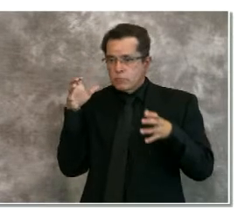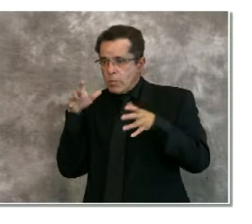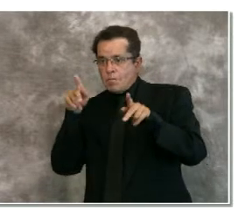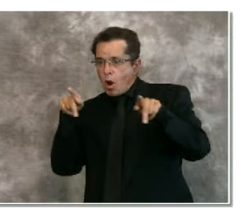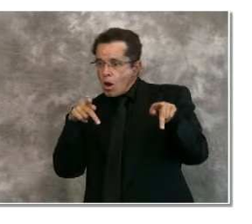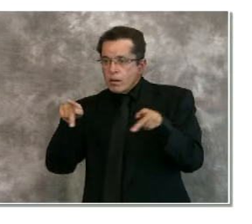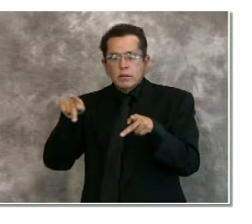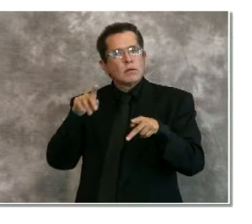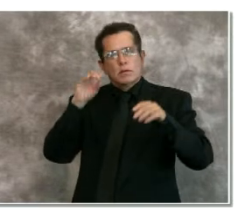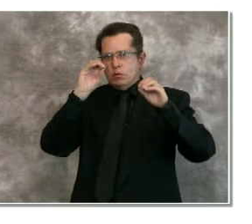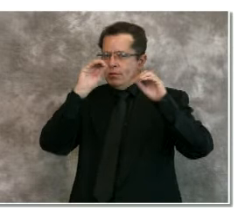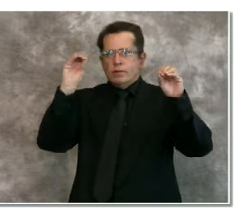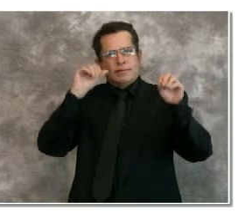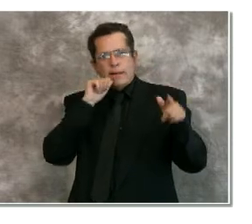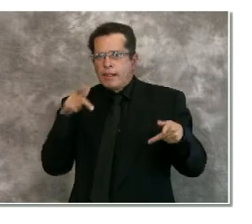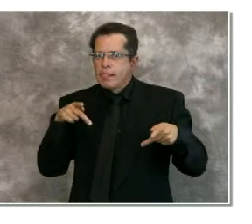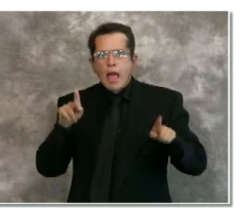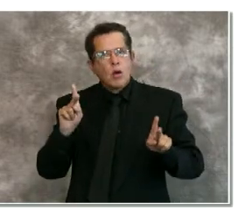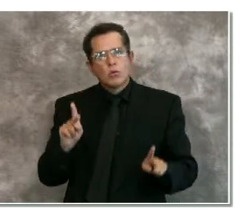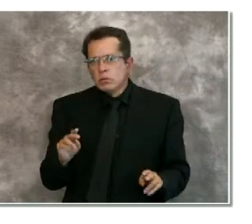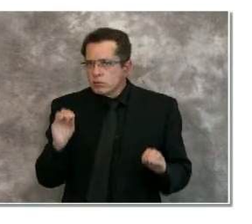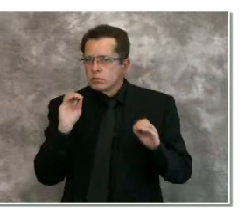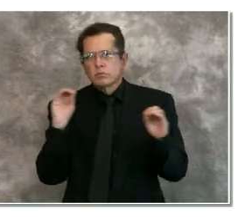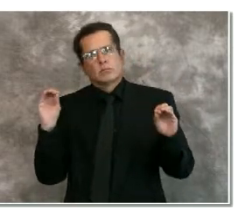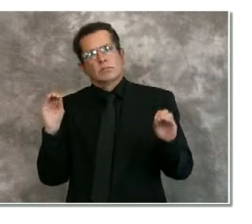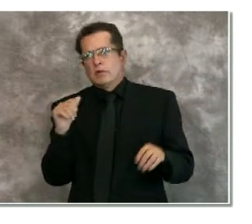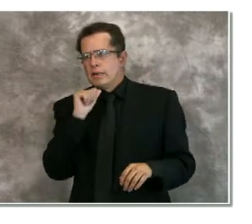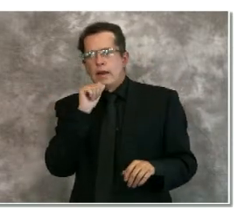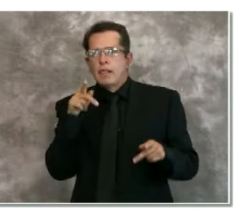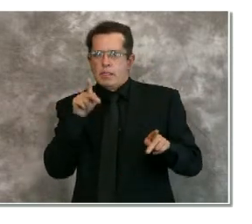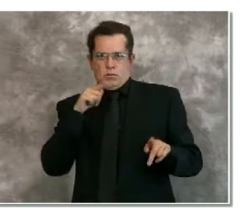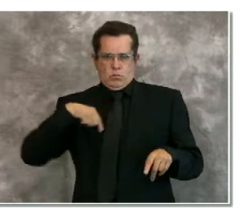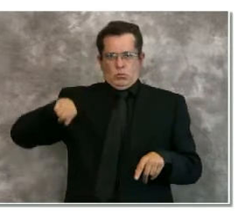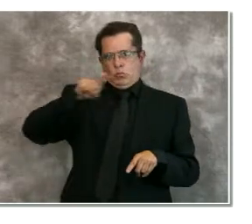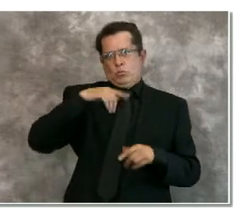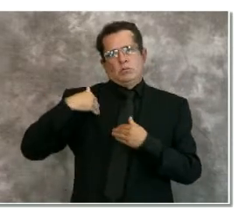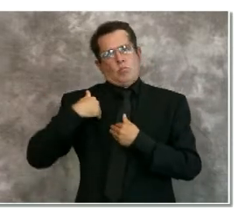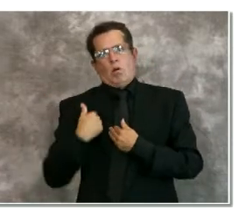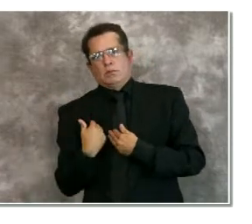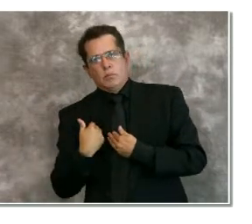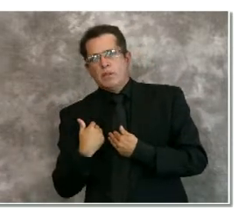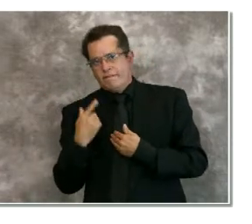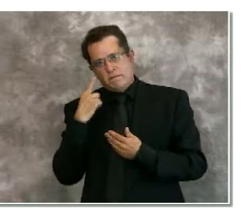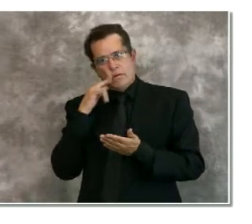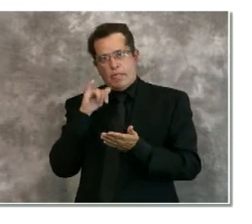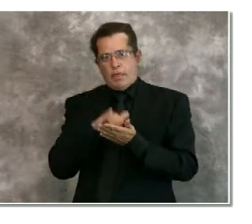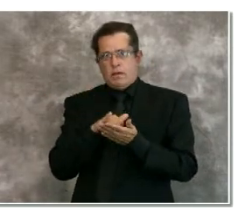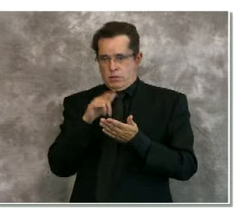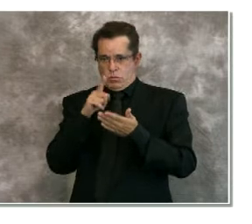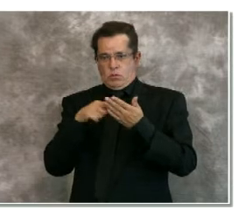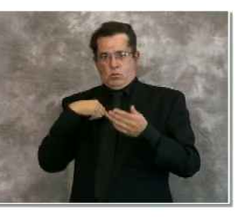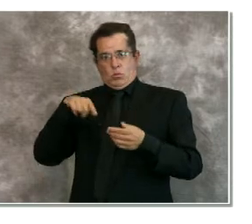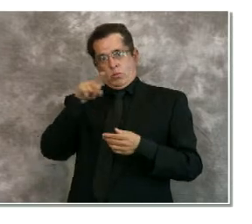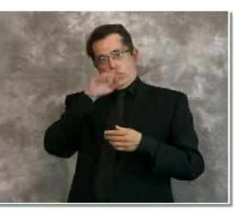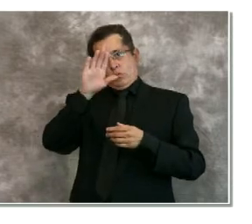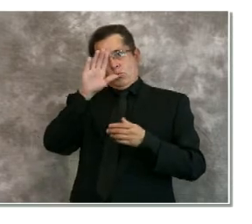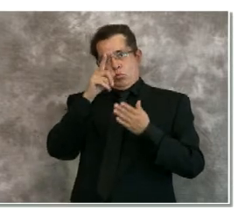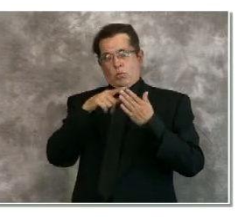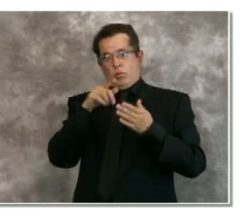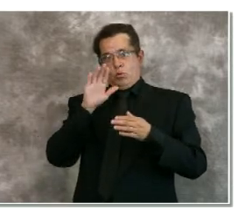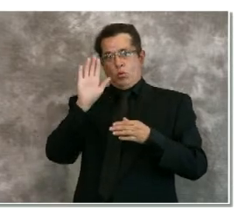conduct no gatherings of any kind. We all have a role to play, and the measures that we set